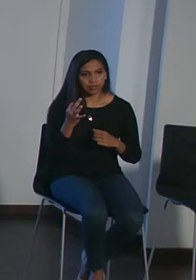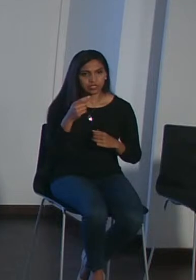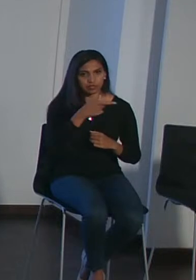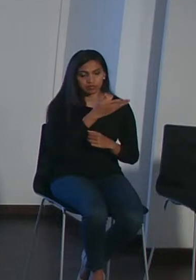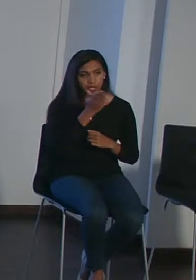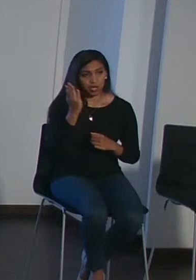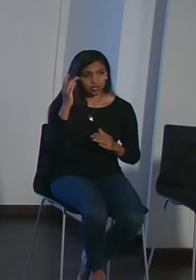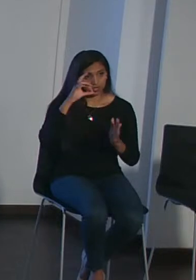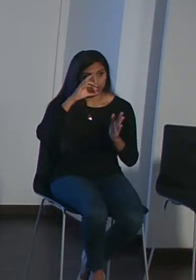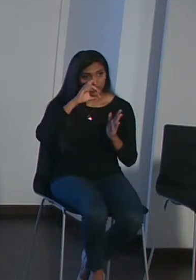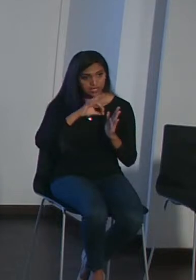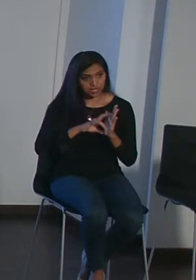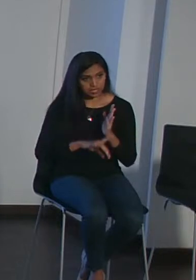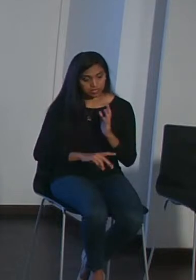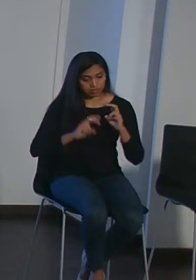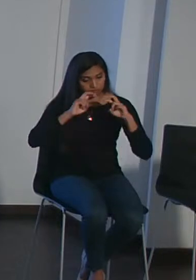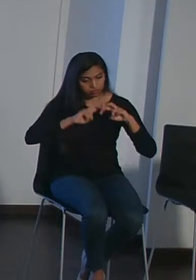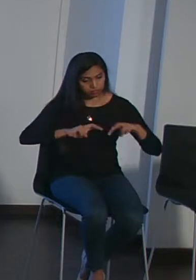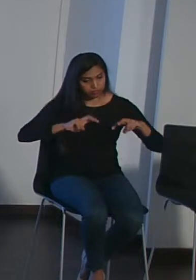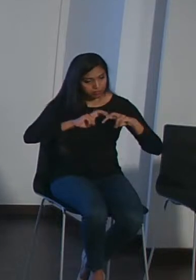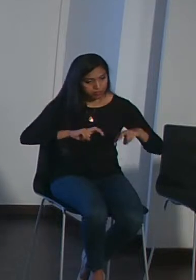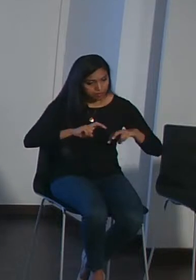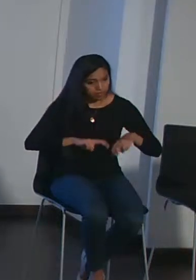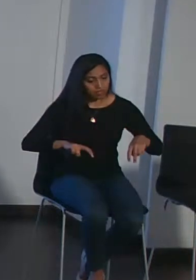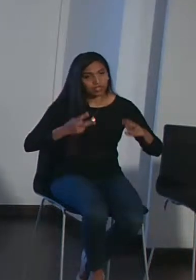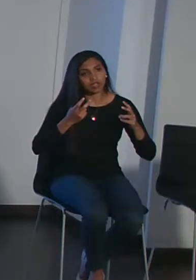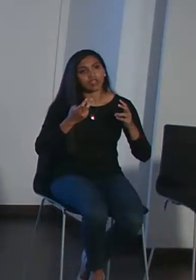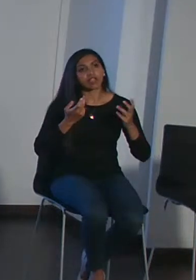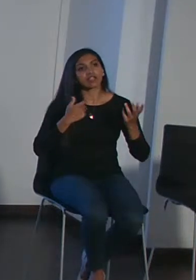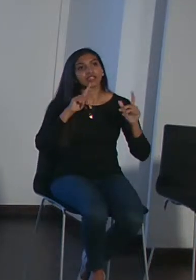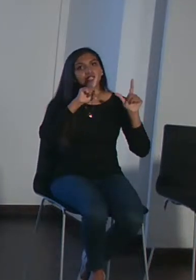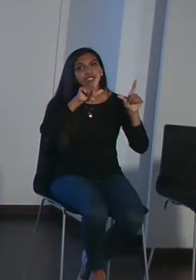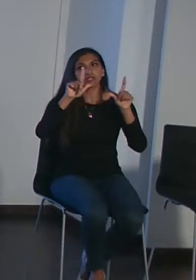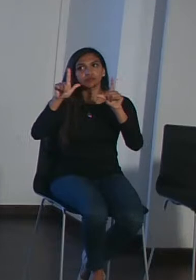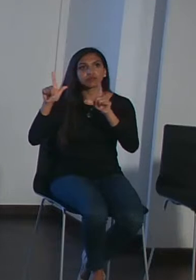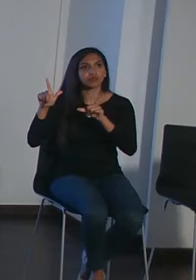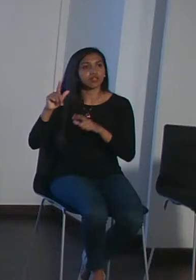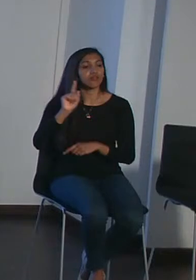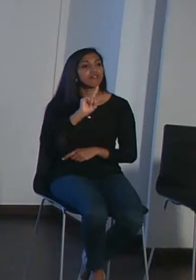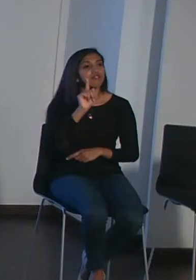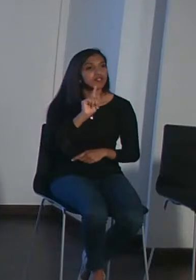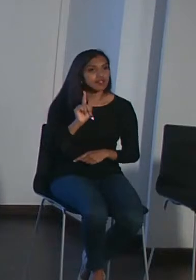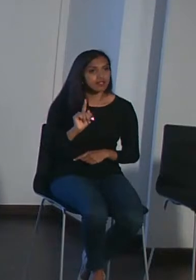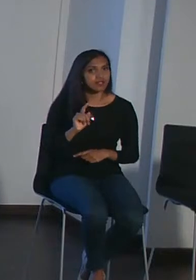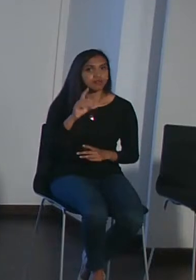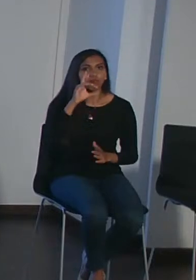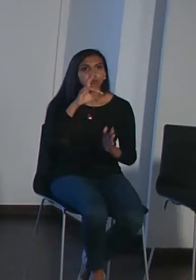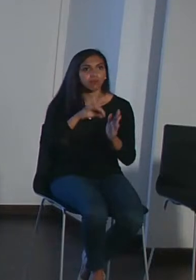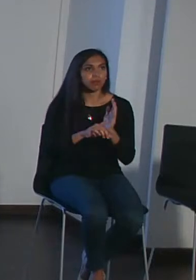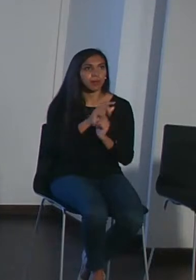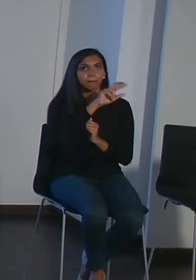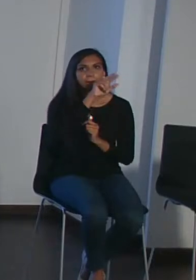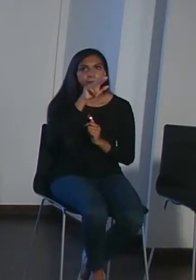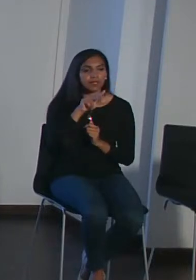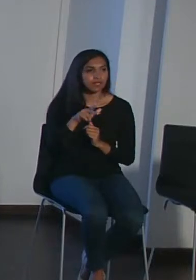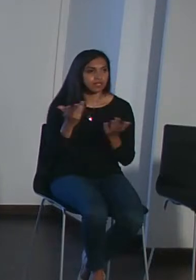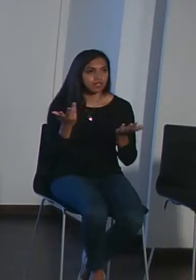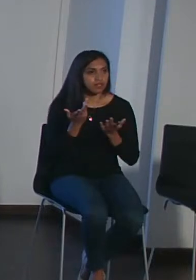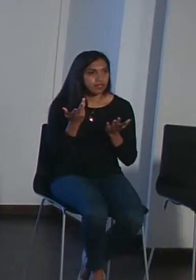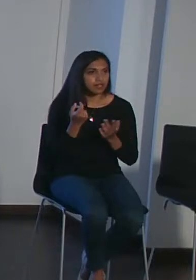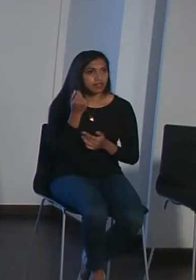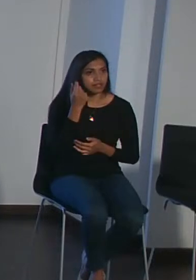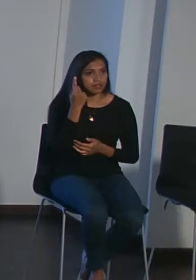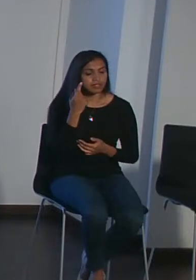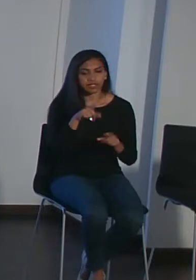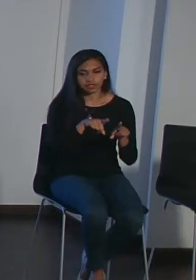research depending on again where the exhibition is to see who your audiences are. For instance, for a show I worked on in